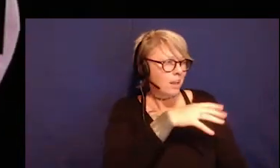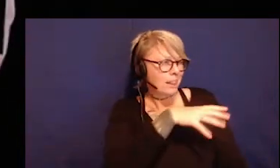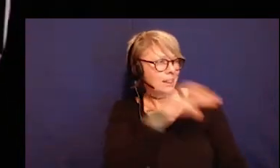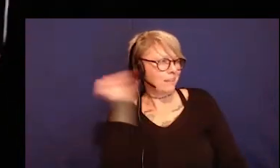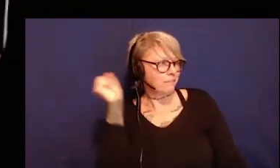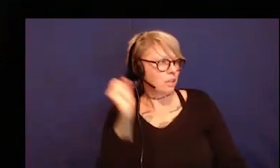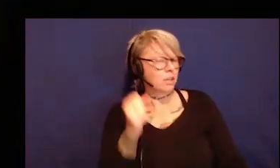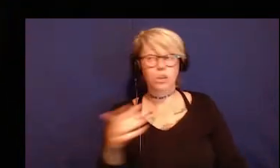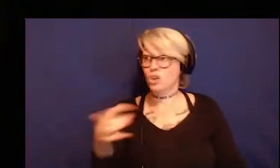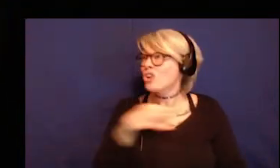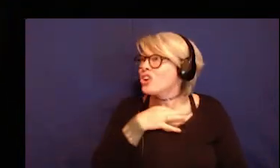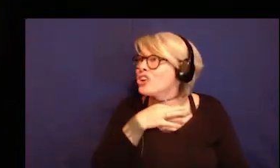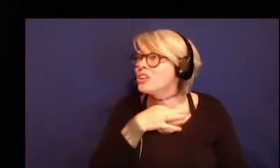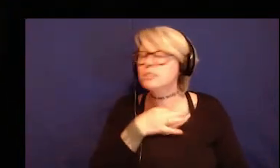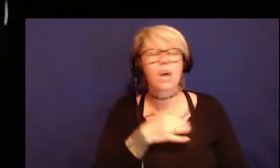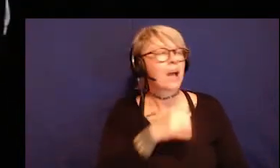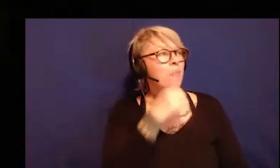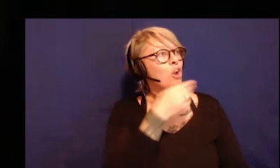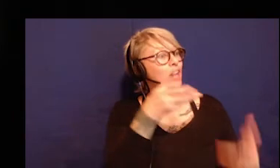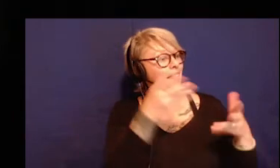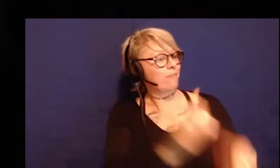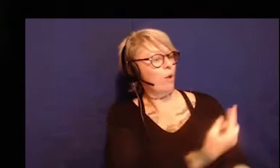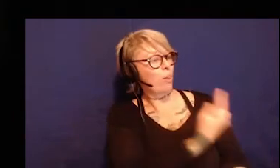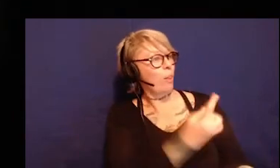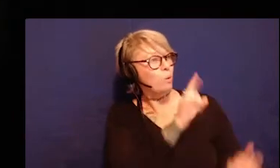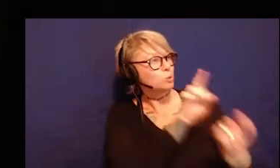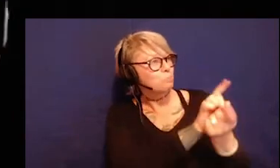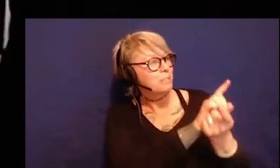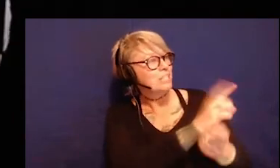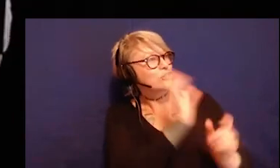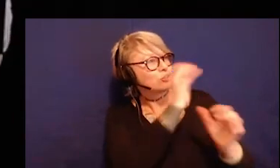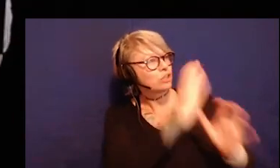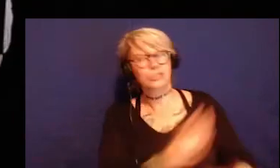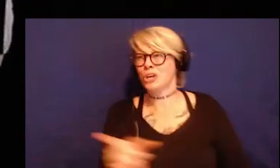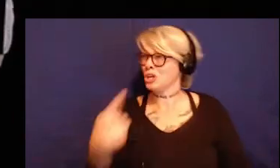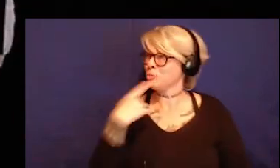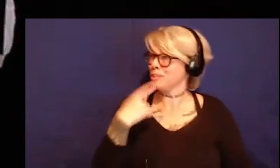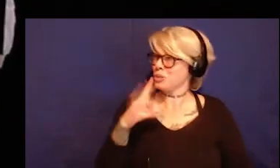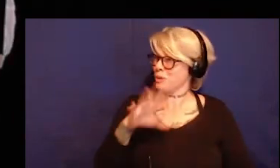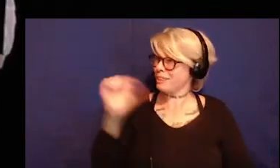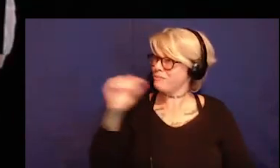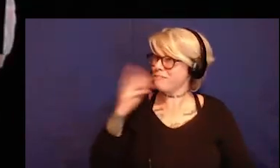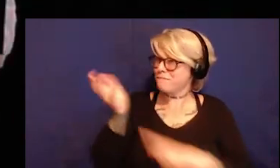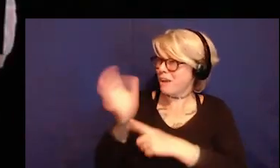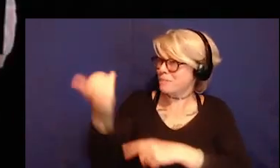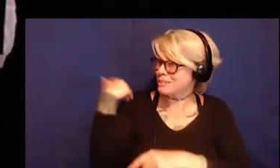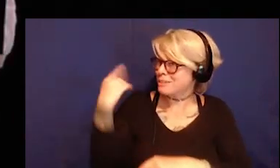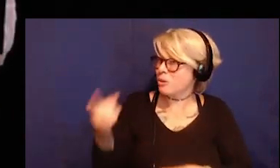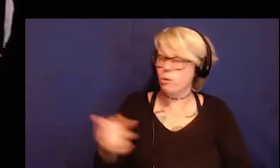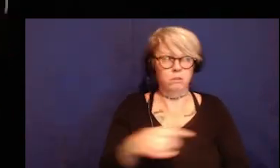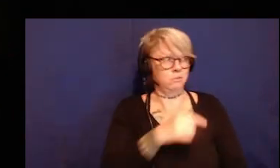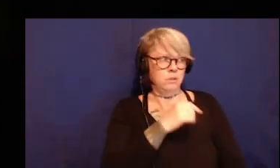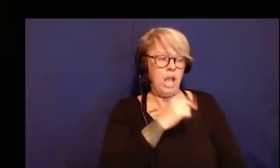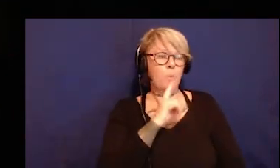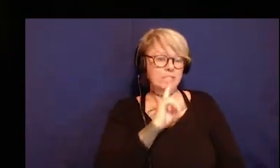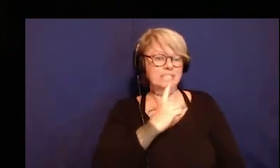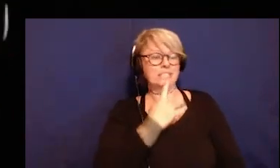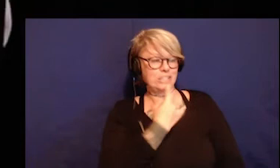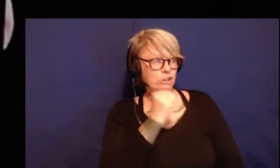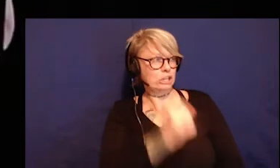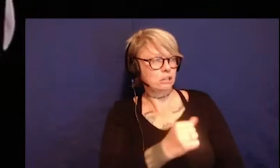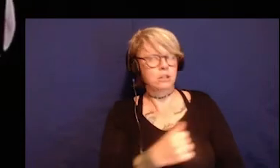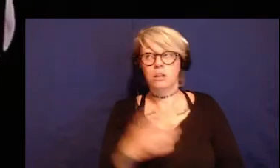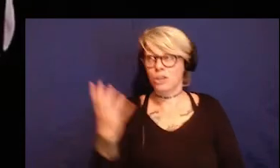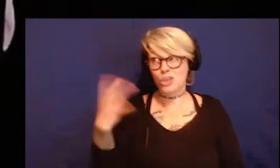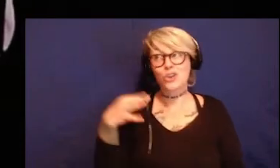Because I'm not gonna leave you alone to meet a stranger. You just threatened to leave me about 5 minutes ago. I wasn't actually gonna do it. Because you're